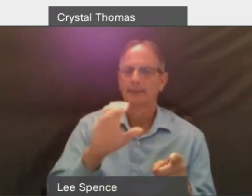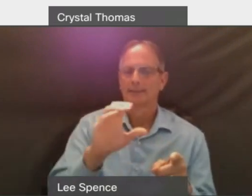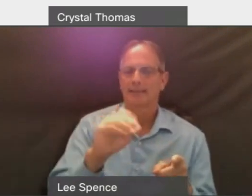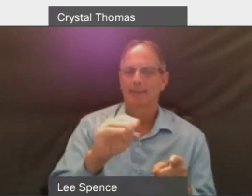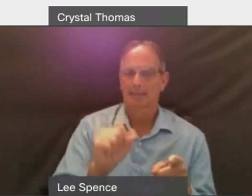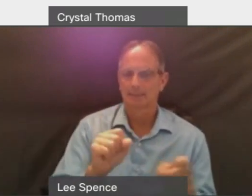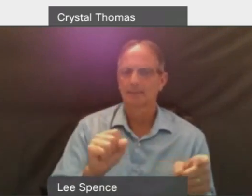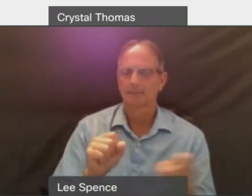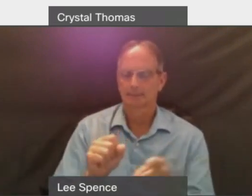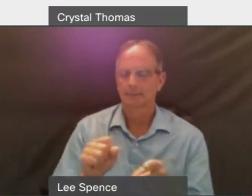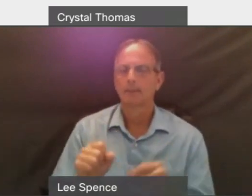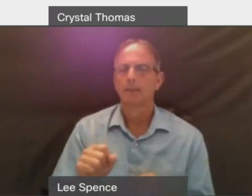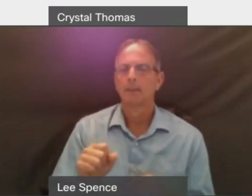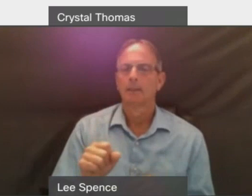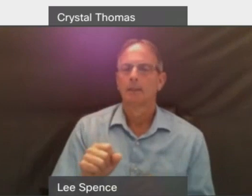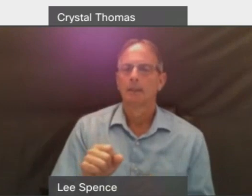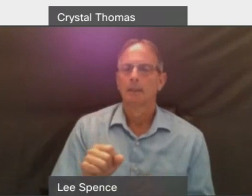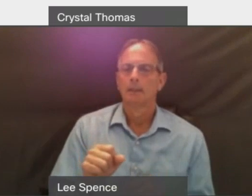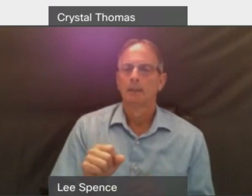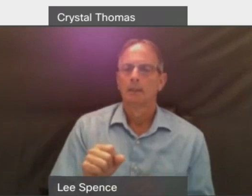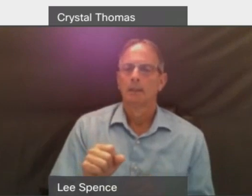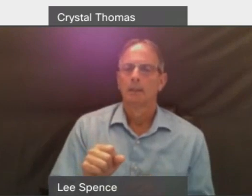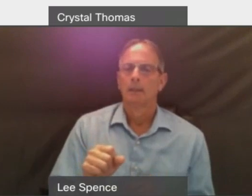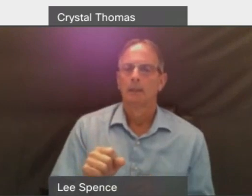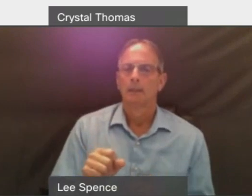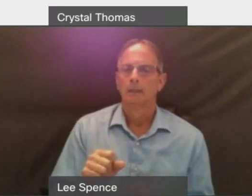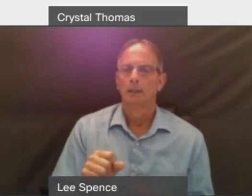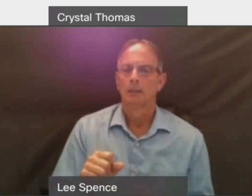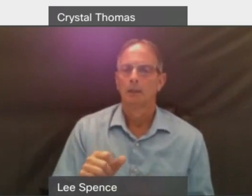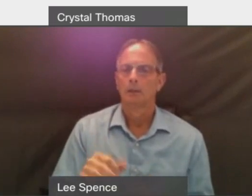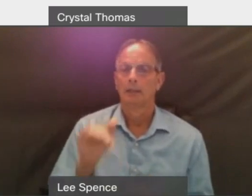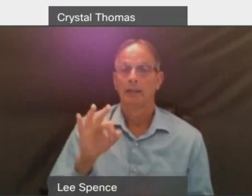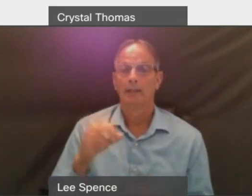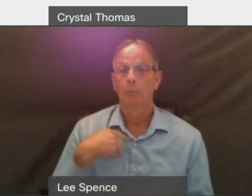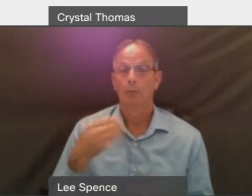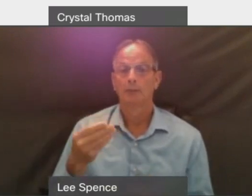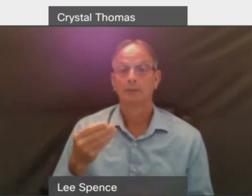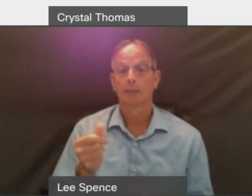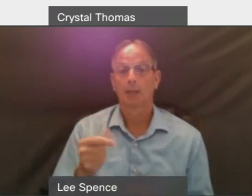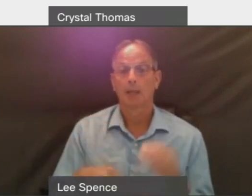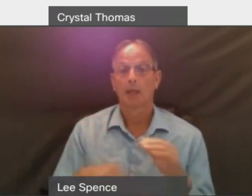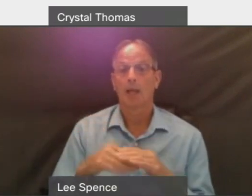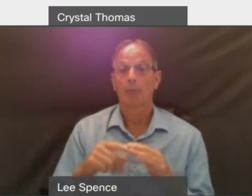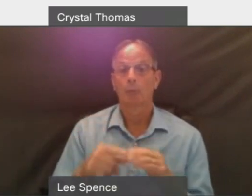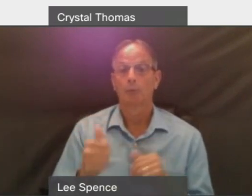Medicaid Services. And if we spend up to